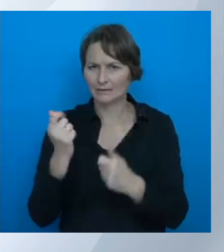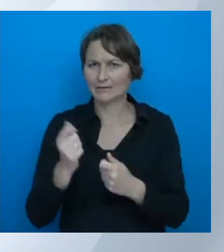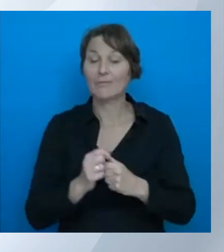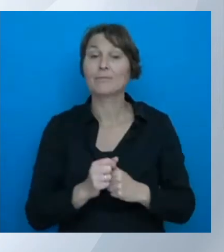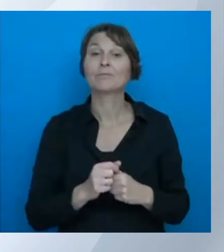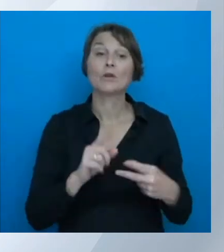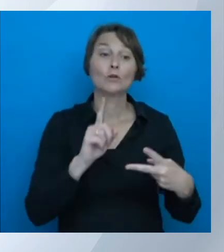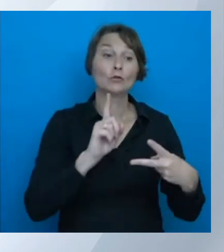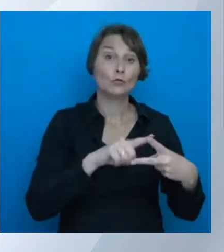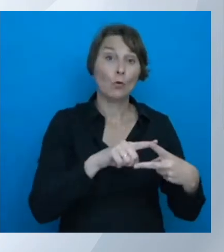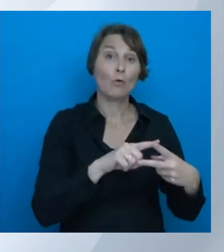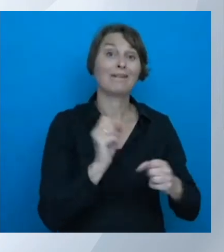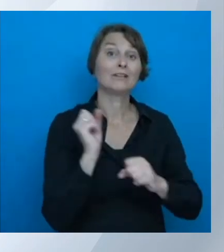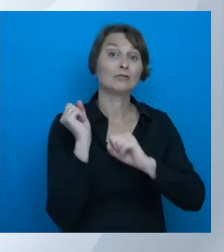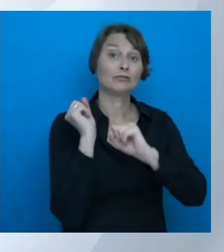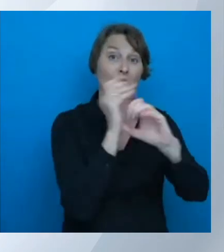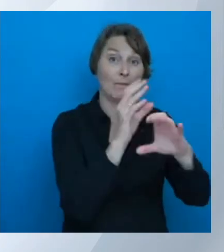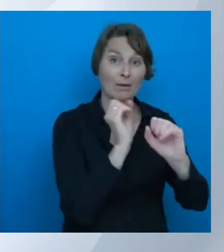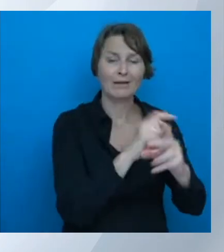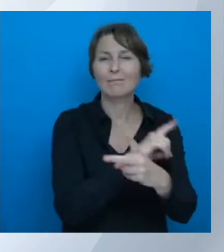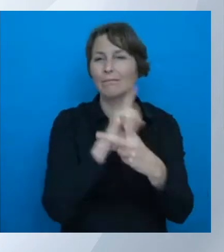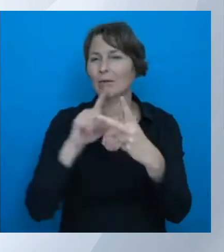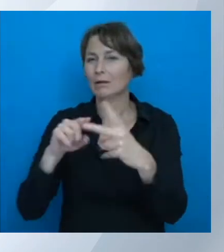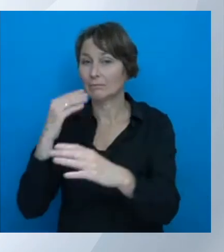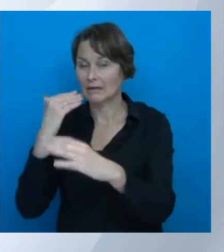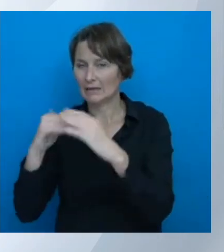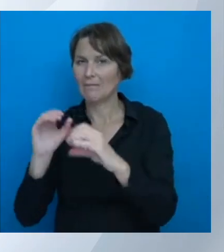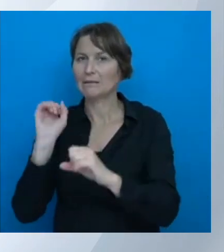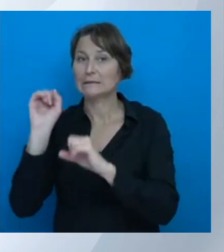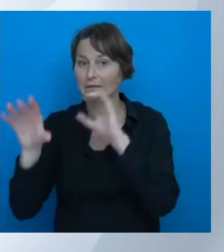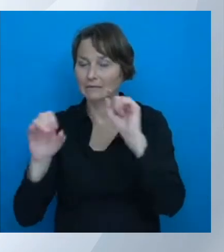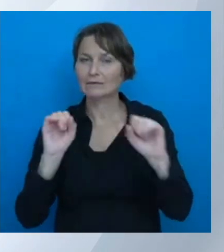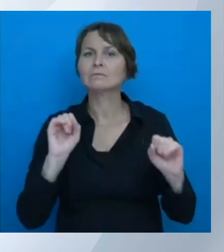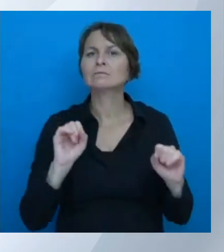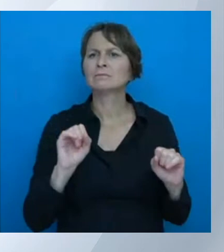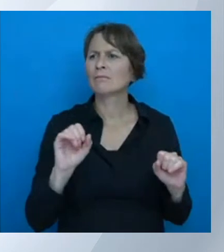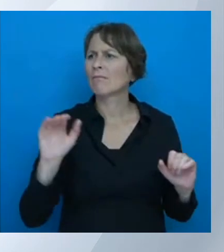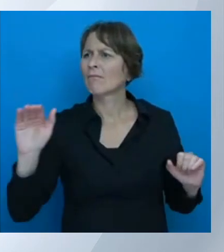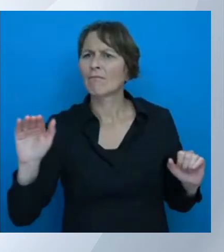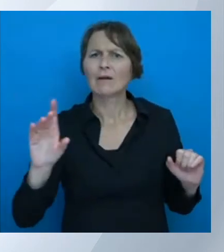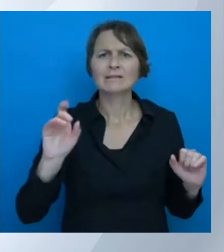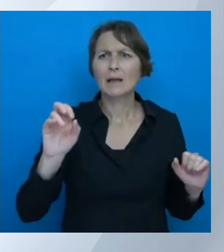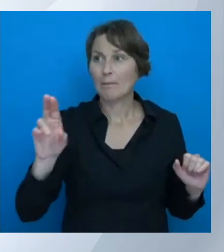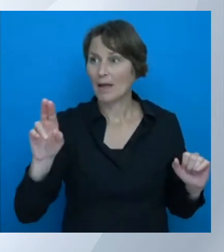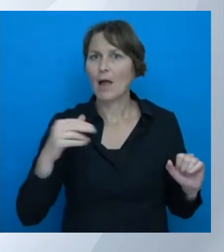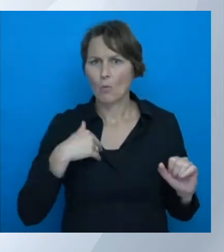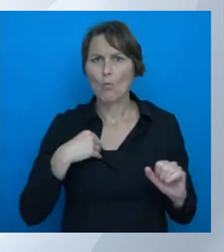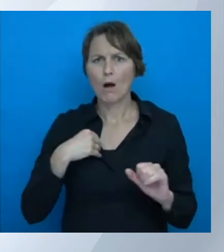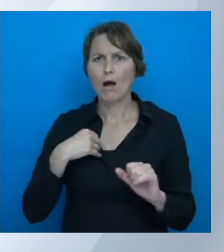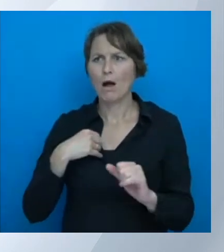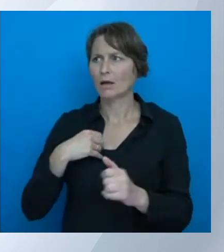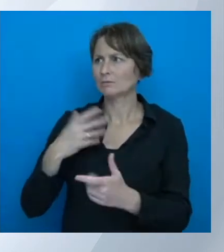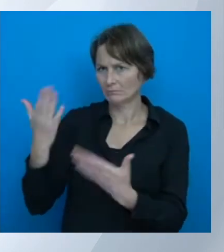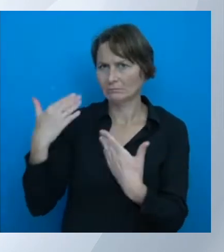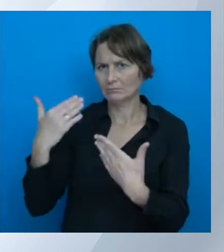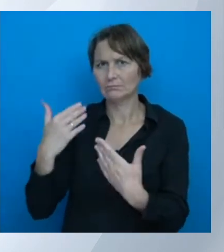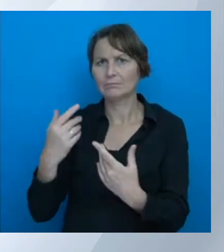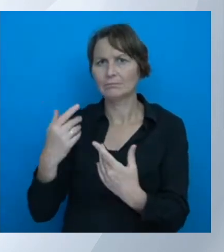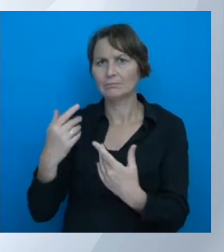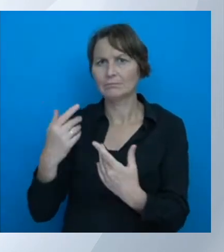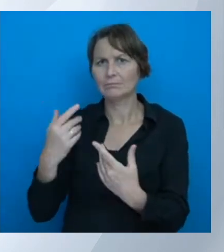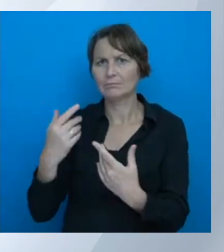email service has said to their respective Dapr sidecar that, hey, we want to subscribe for topic order. And